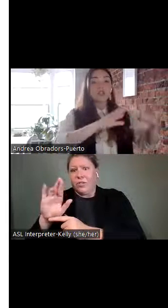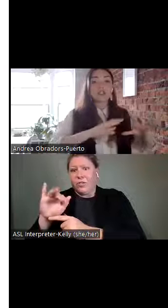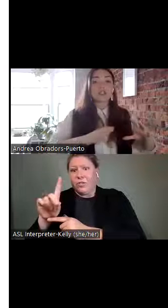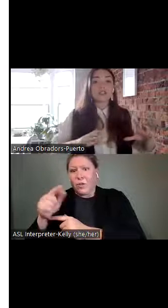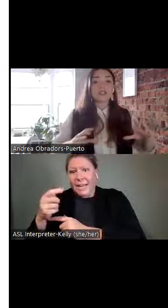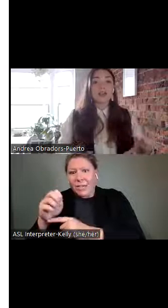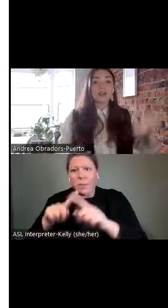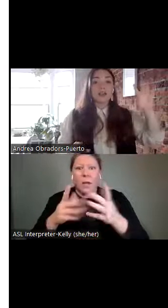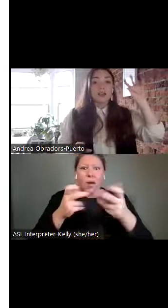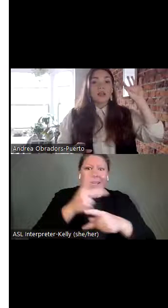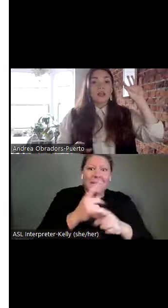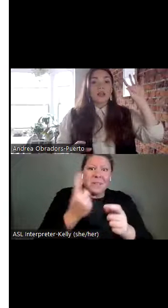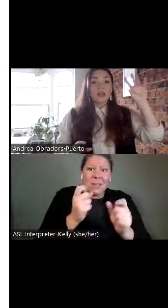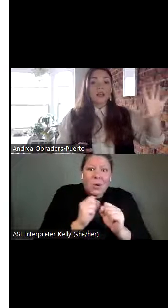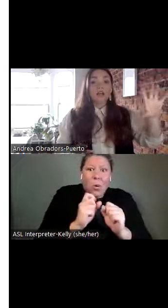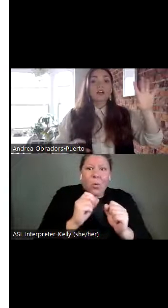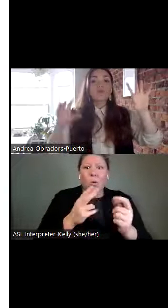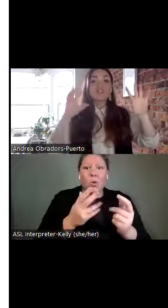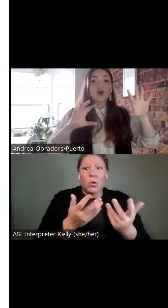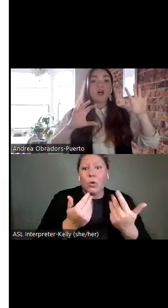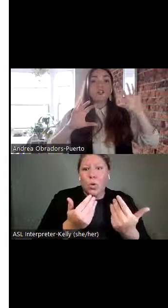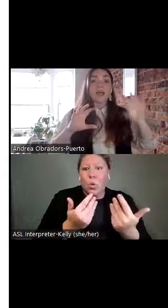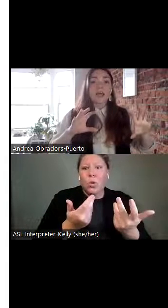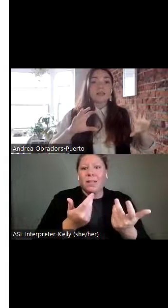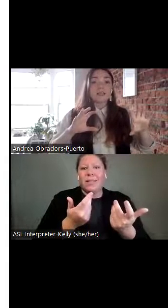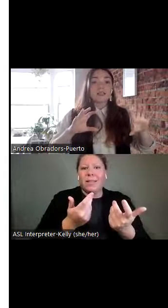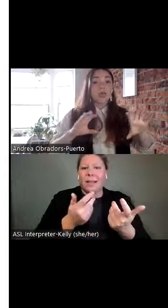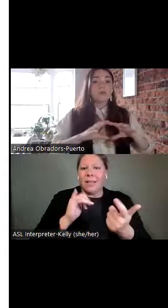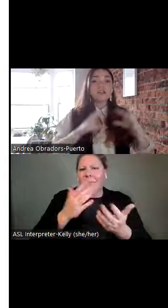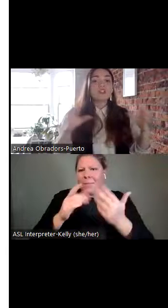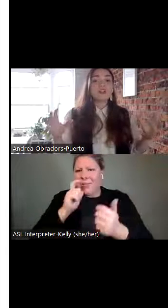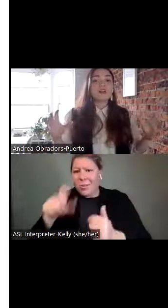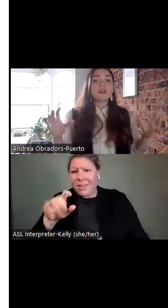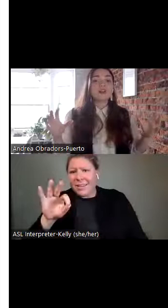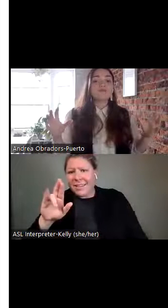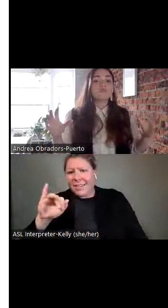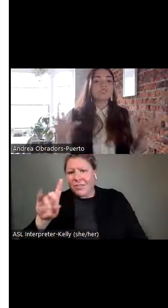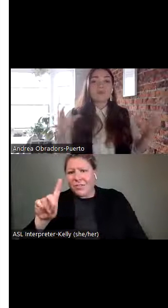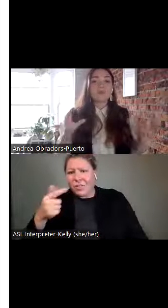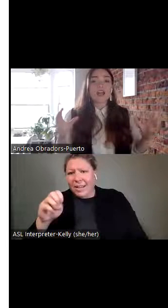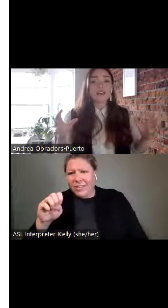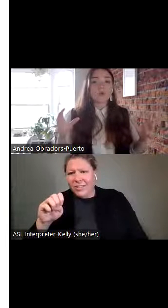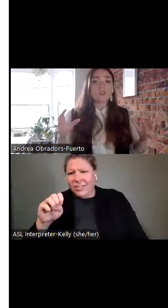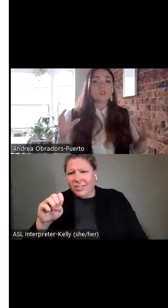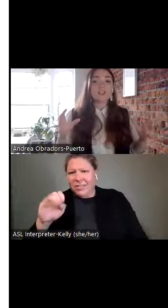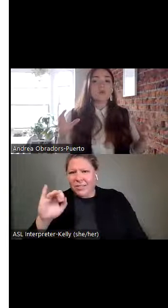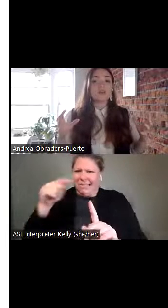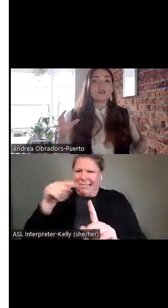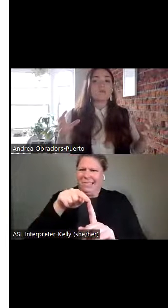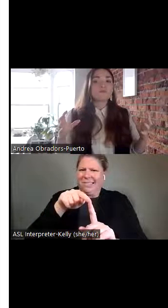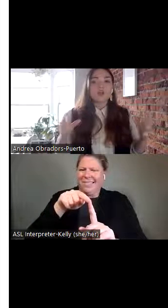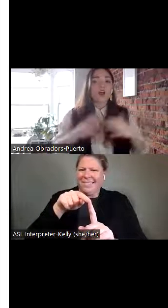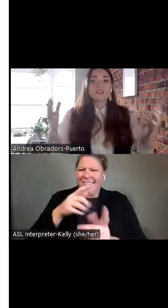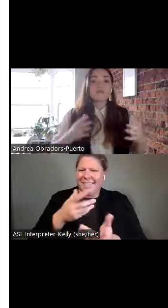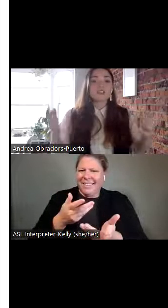as you see here in the slide, care, response, and access. But that just feel just omnipresent, which leads to